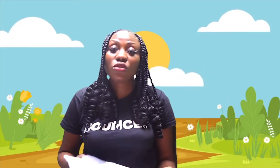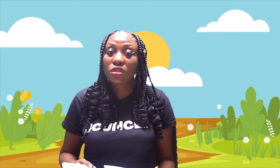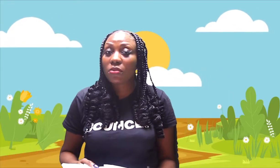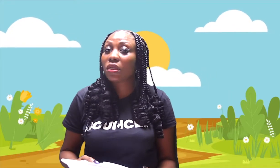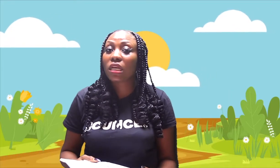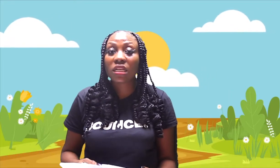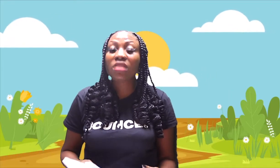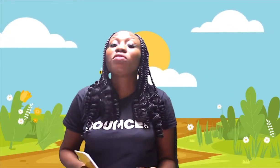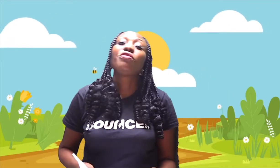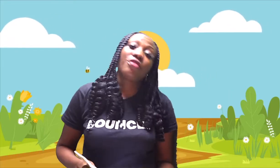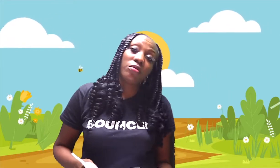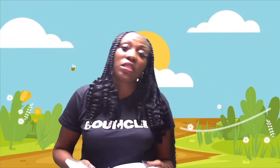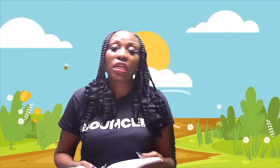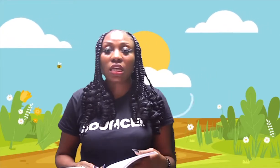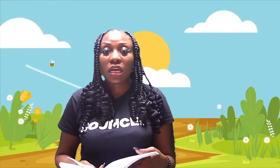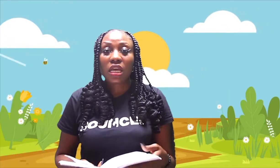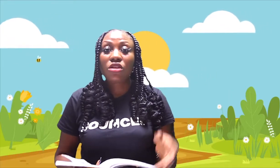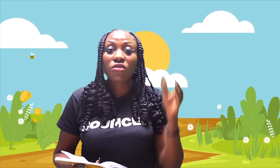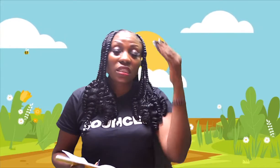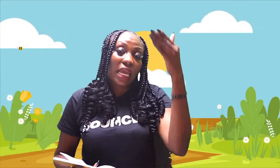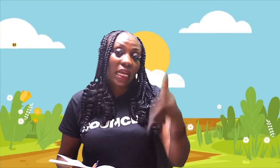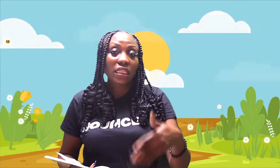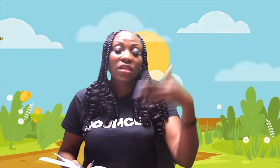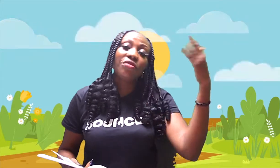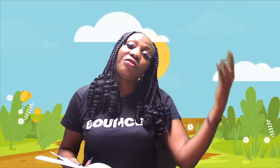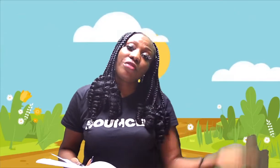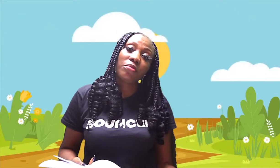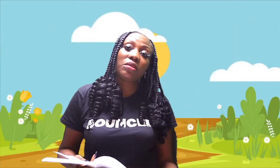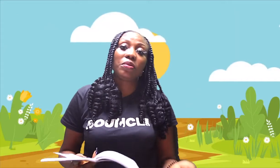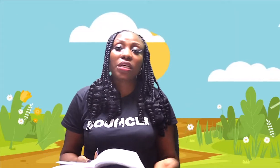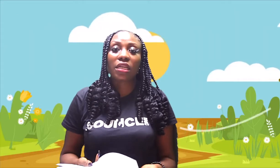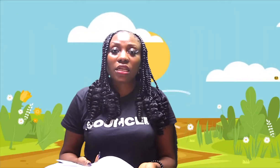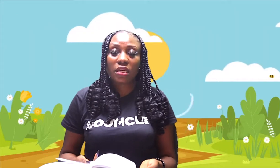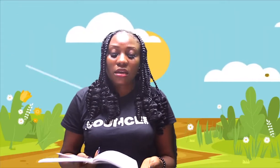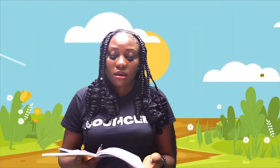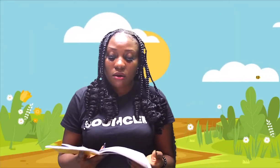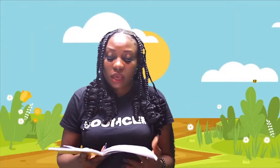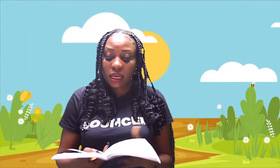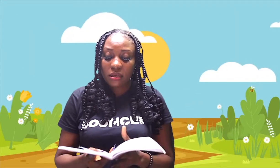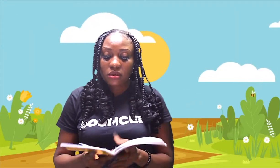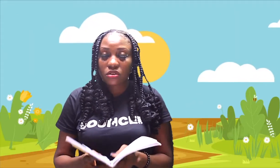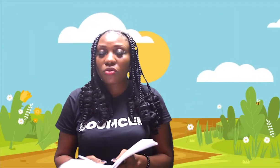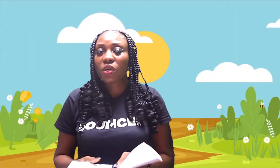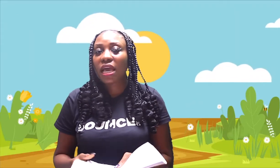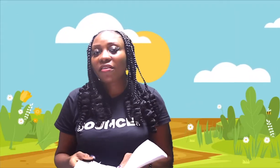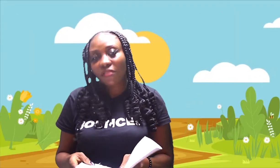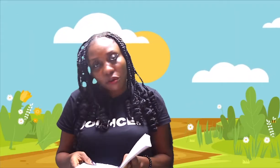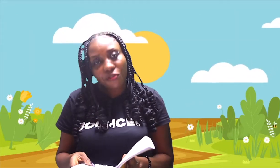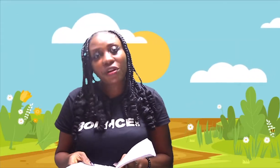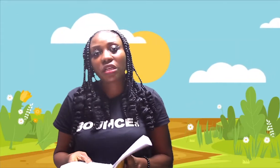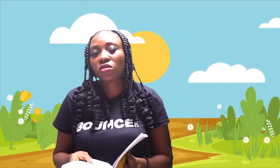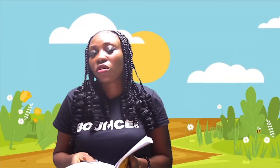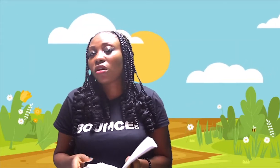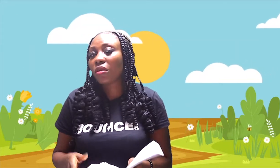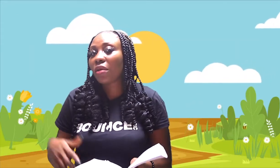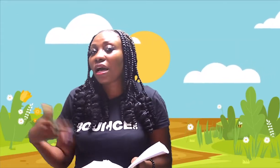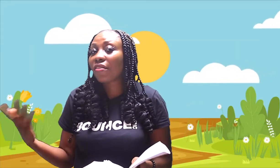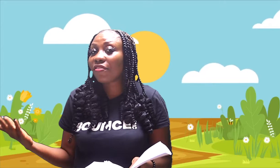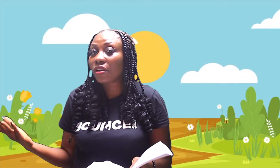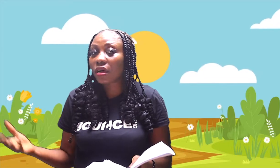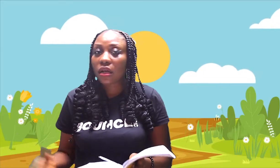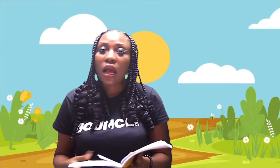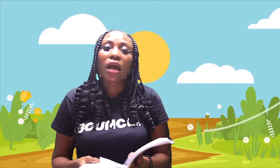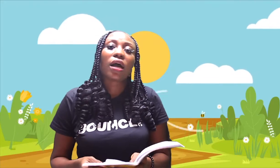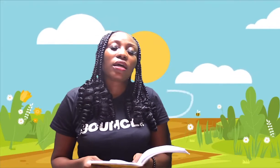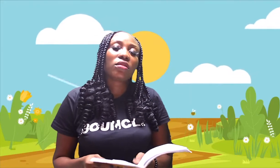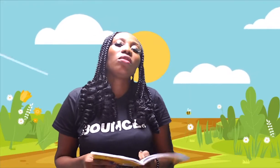So he knows the beginning even from the end. He knows the ending even from the beginning. Okay? So we are free to call him